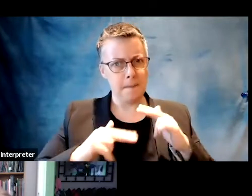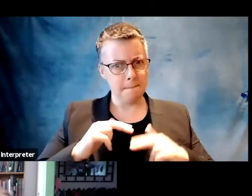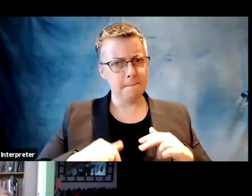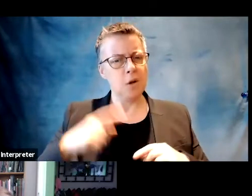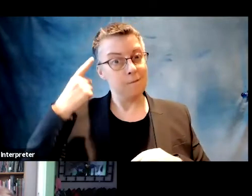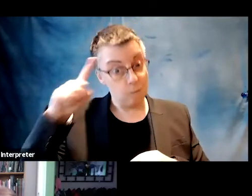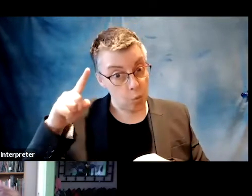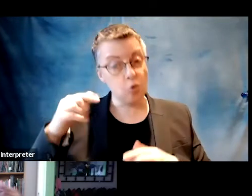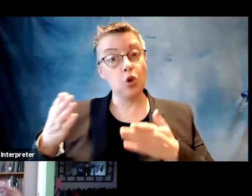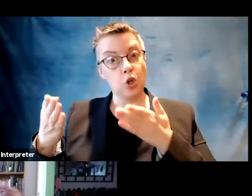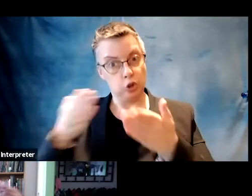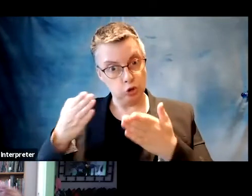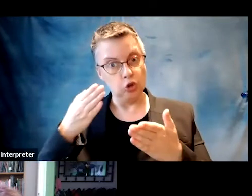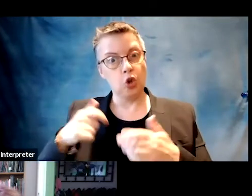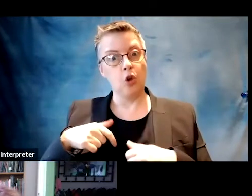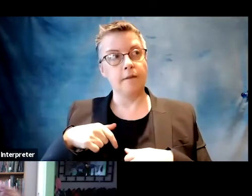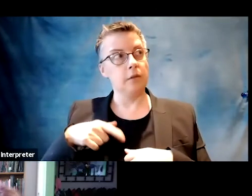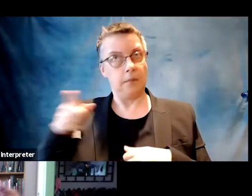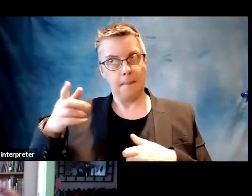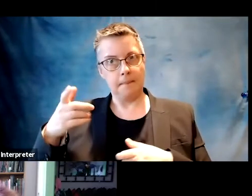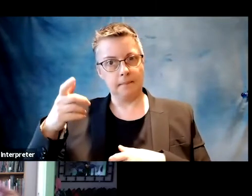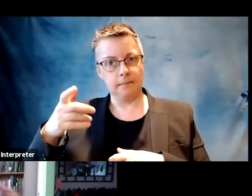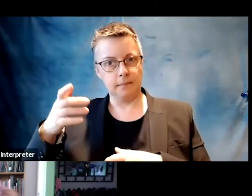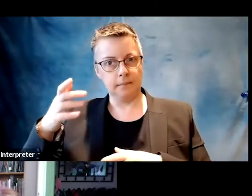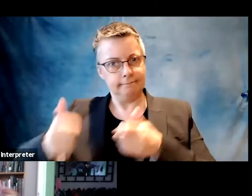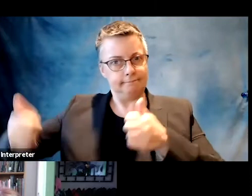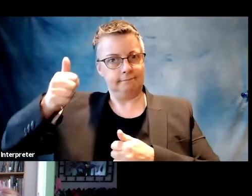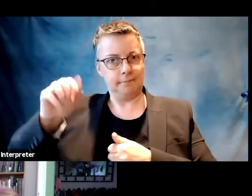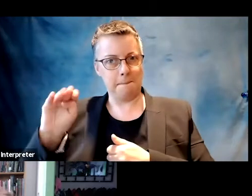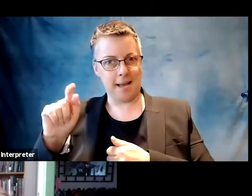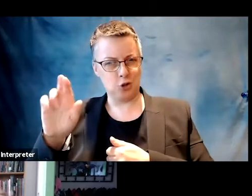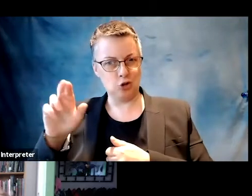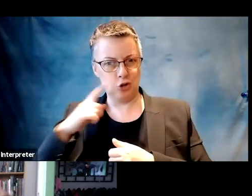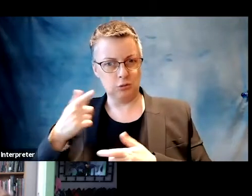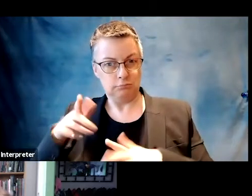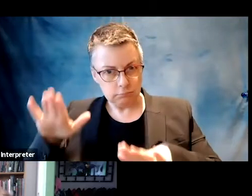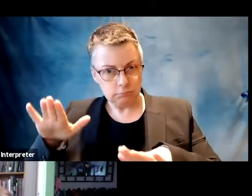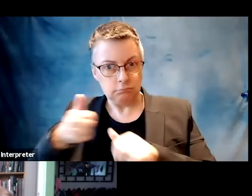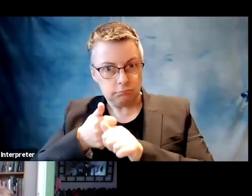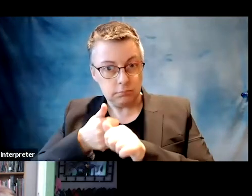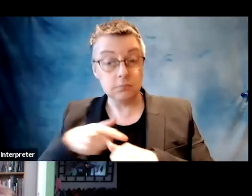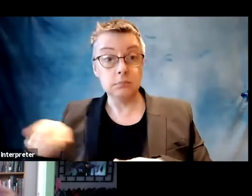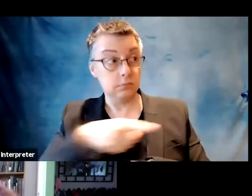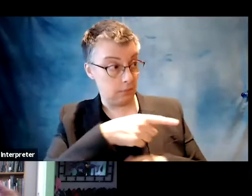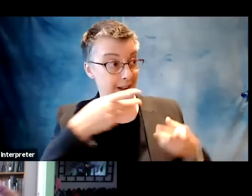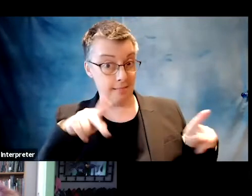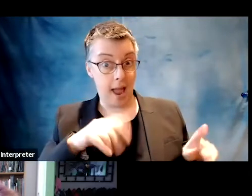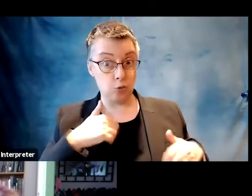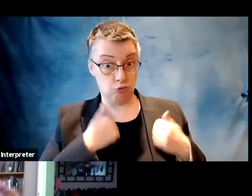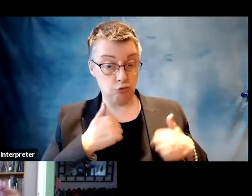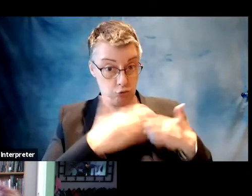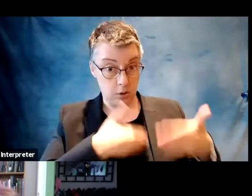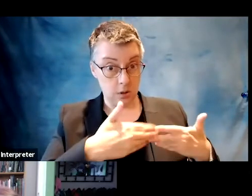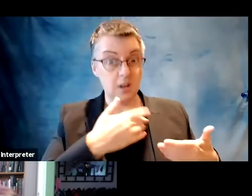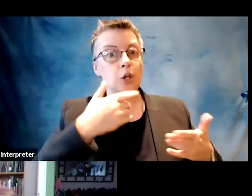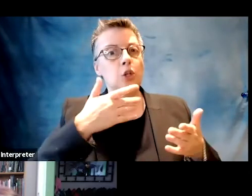serve the purposes of their masters. And they're allowed to exist as long as they serve those